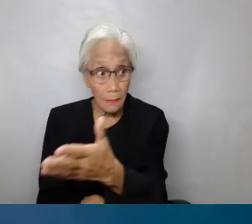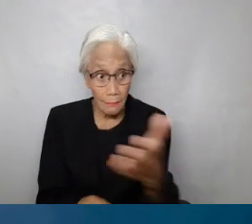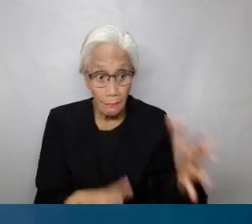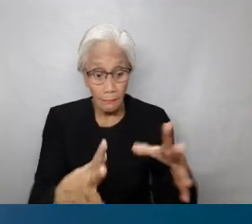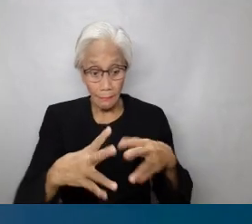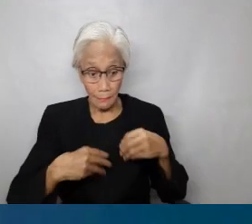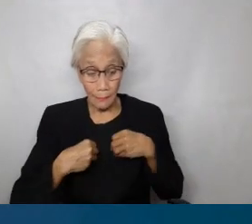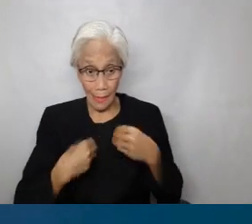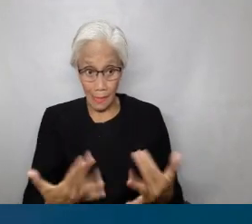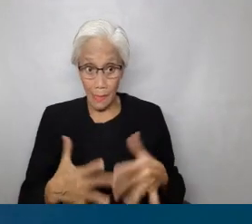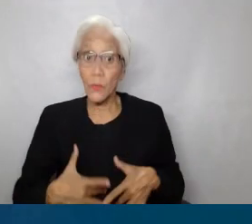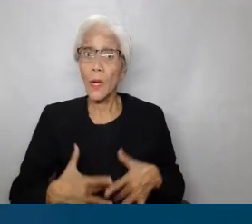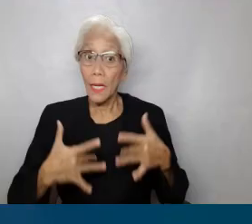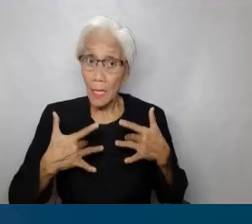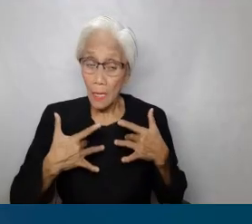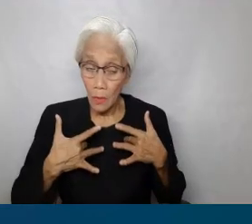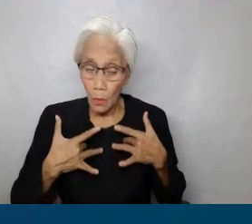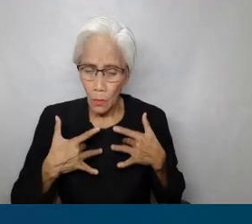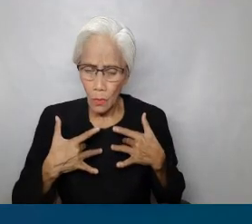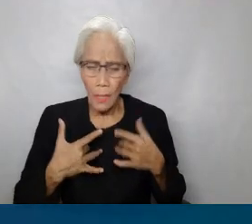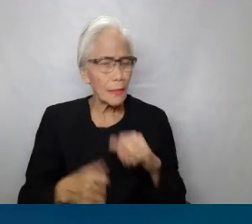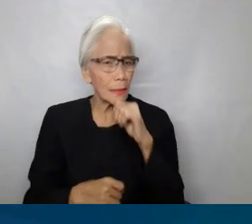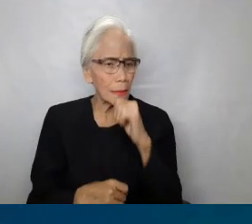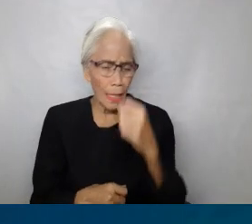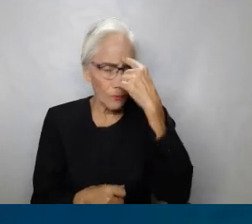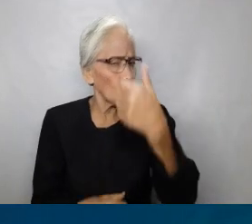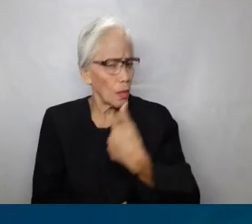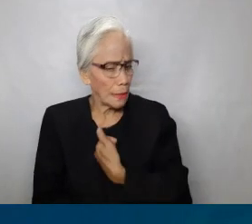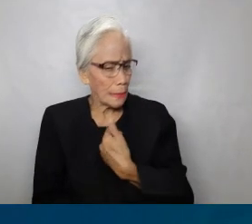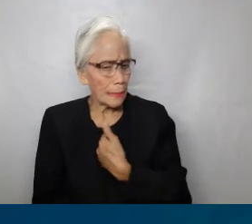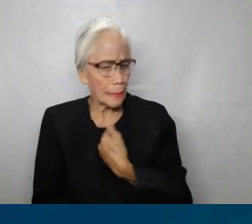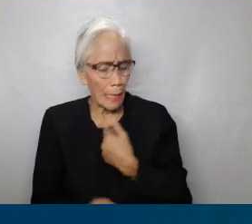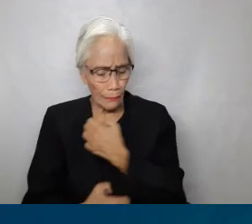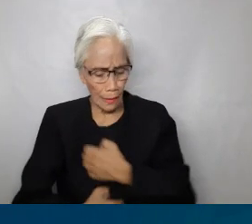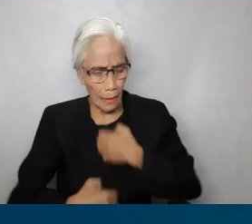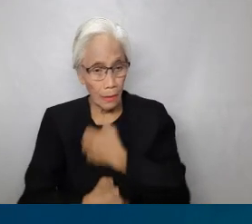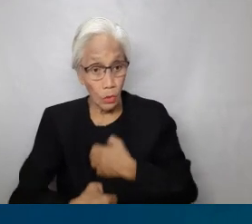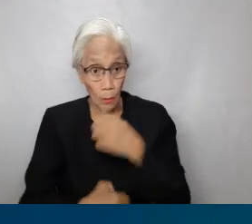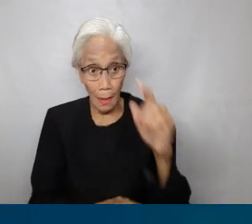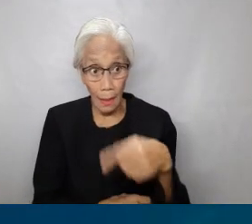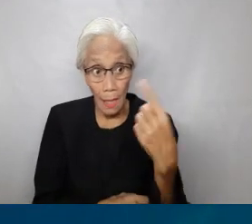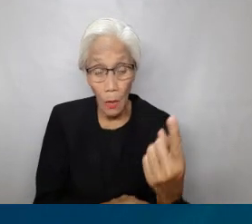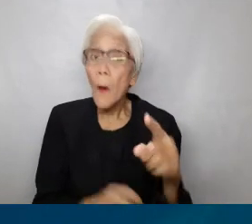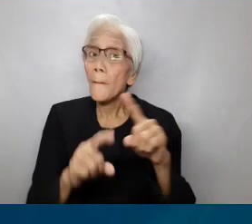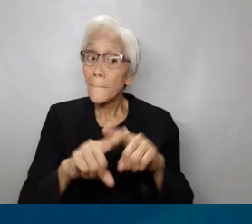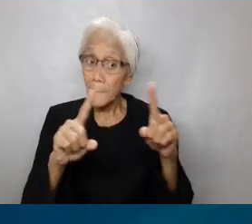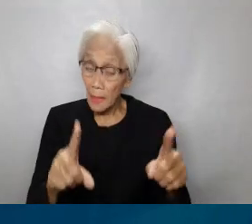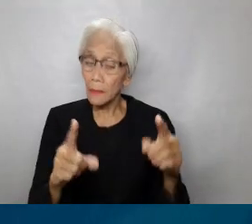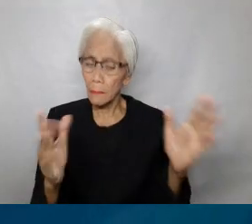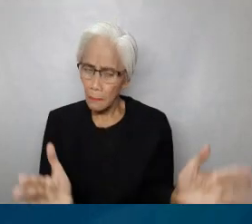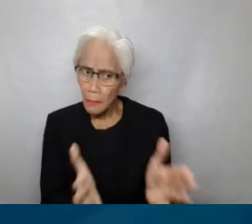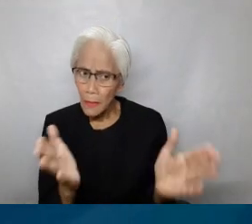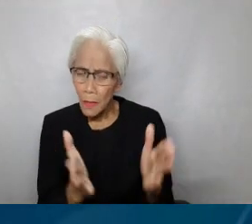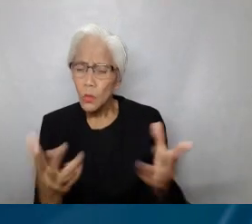tinatanggap natin sa buhay na ito are not meant for our selfish enjoyment lamang, but to enable